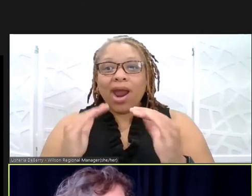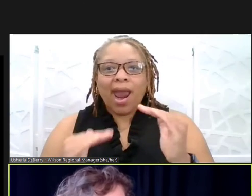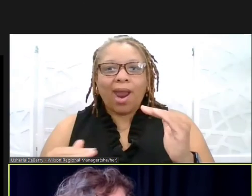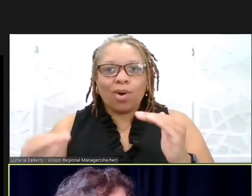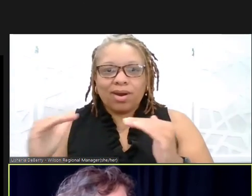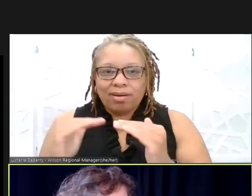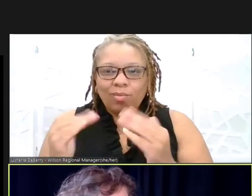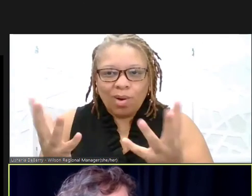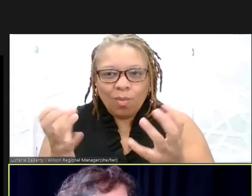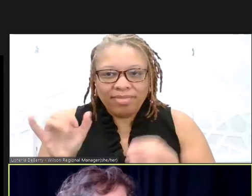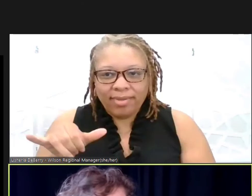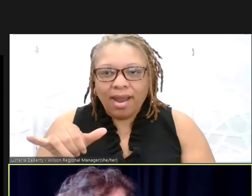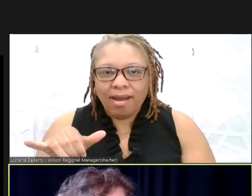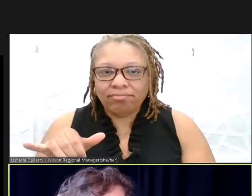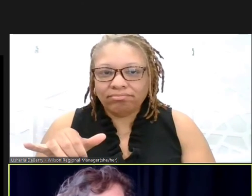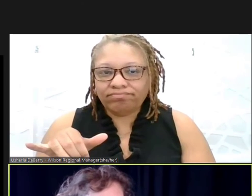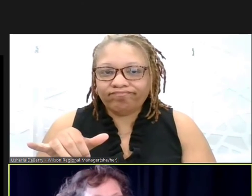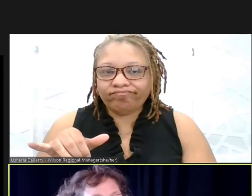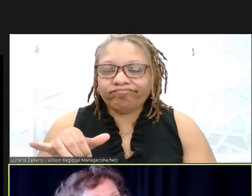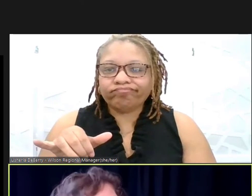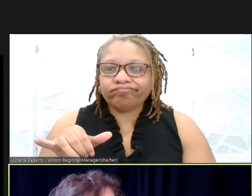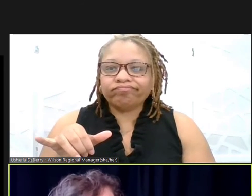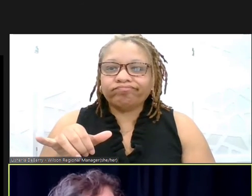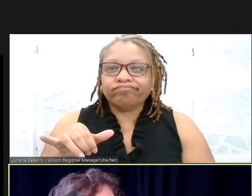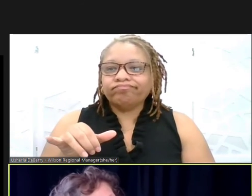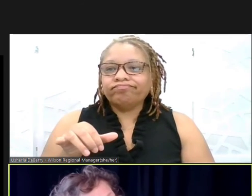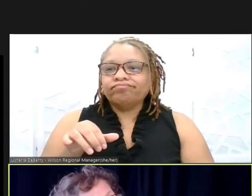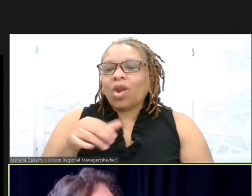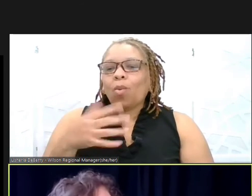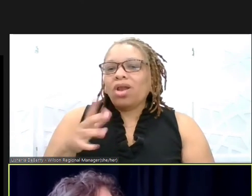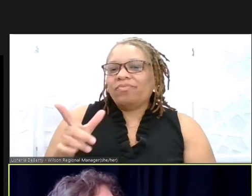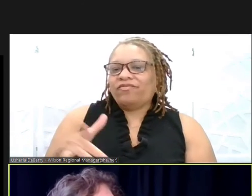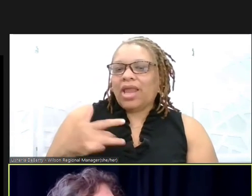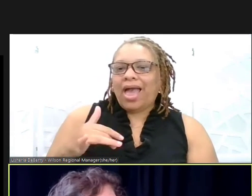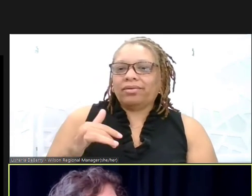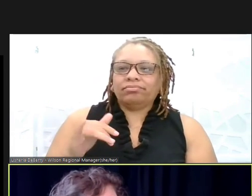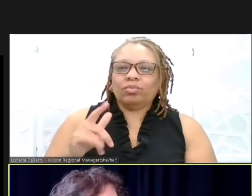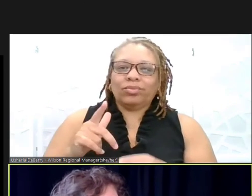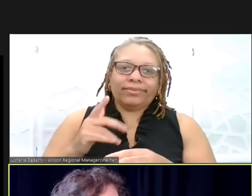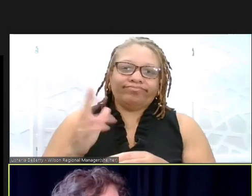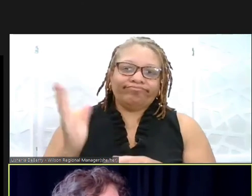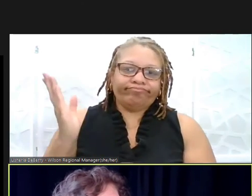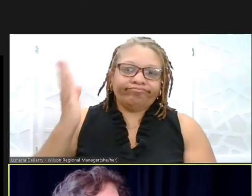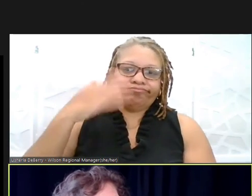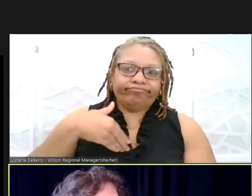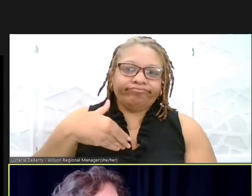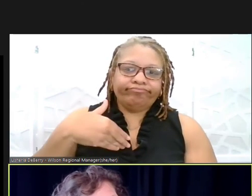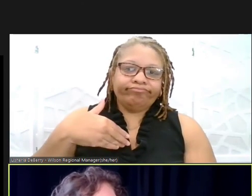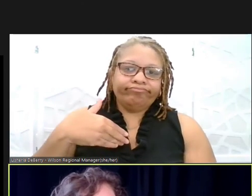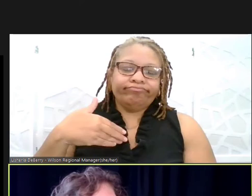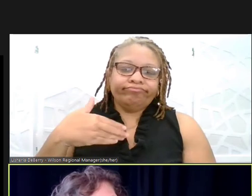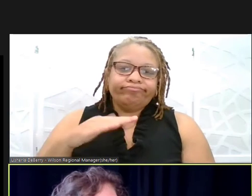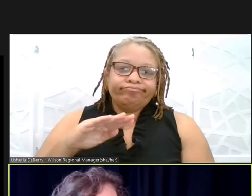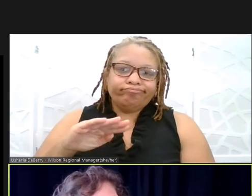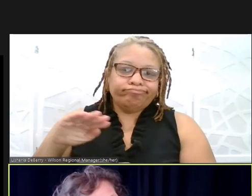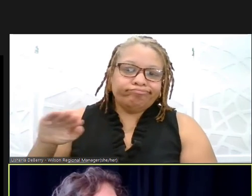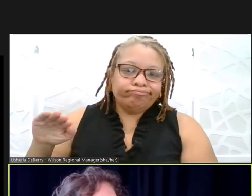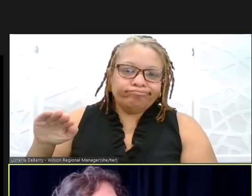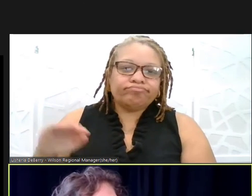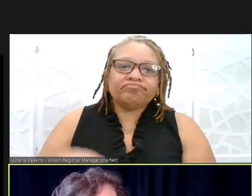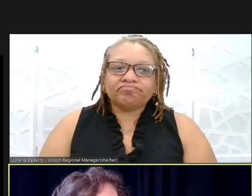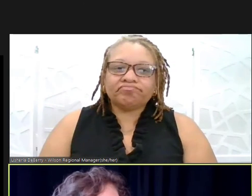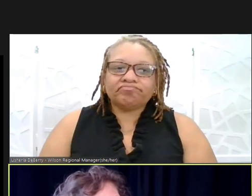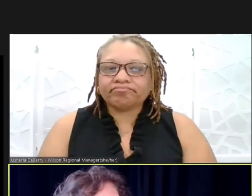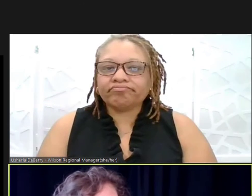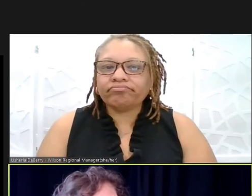Continue to provide communication accommodations. Ask them what they want and then provide it so that they feel valued and